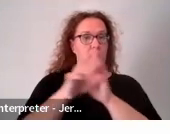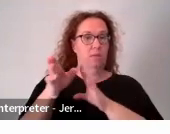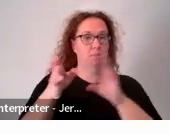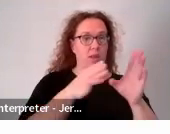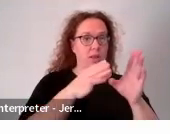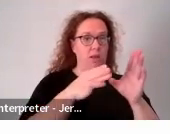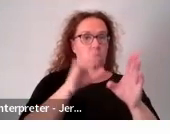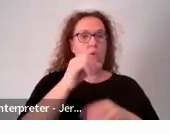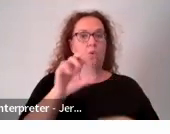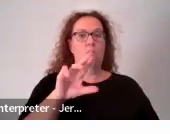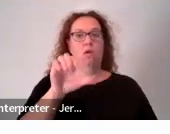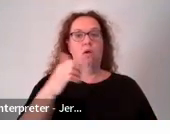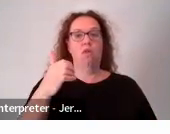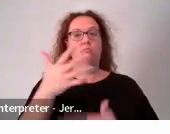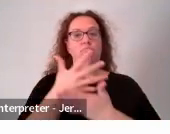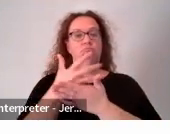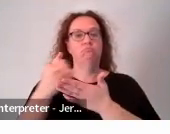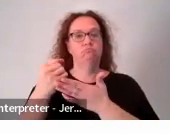is exhausted.